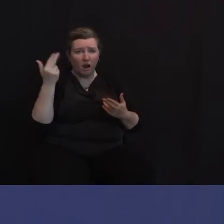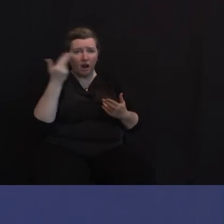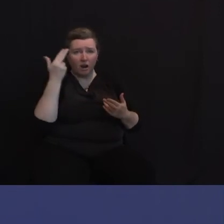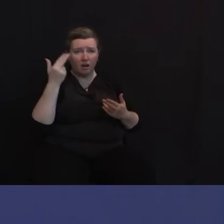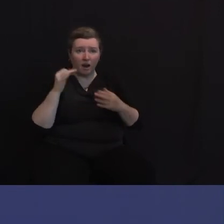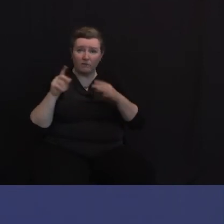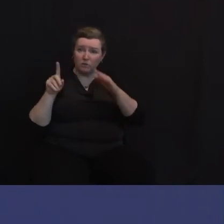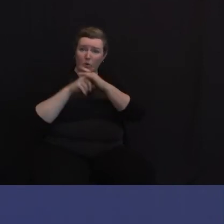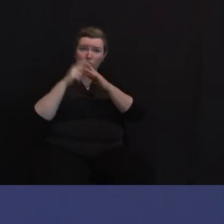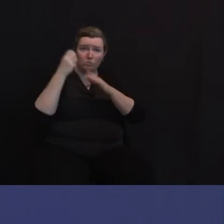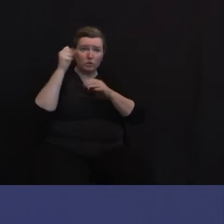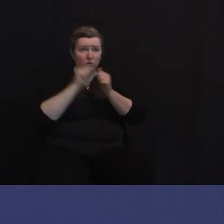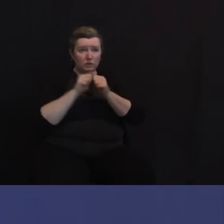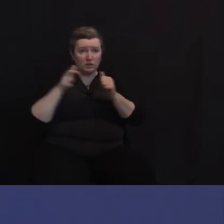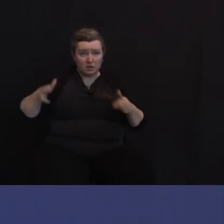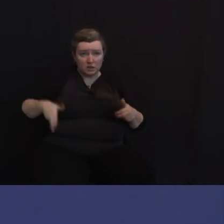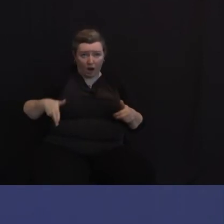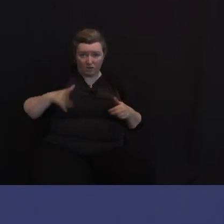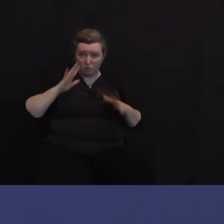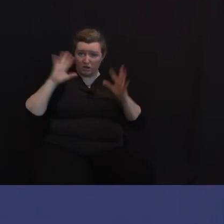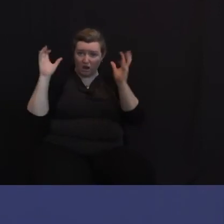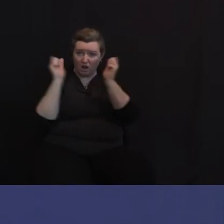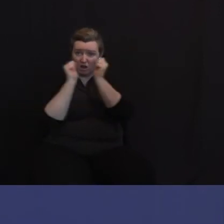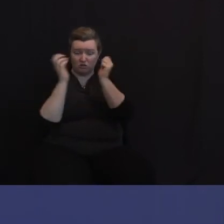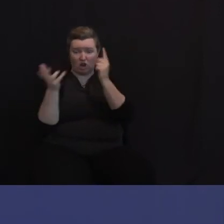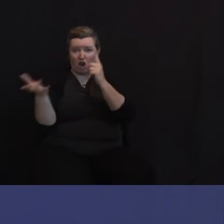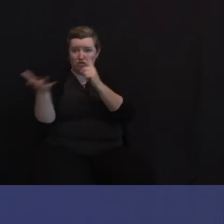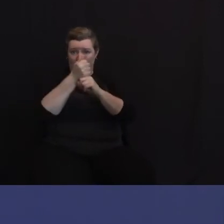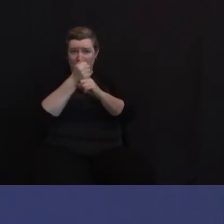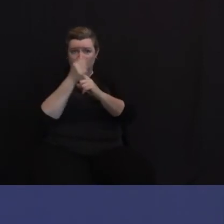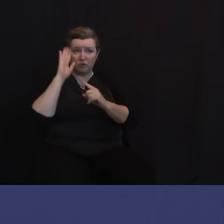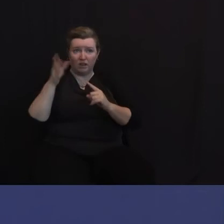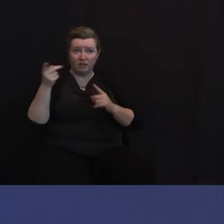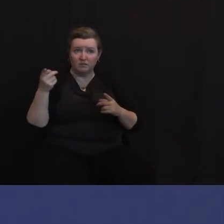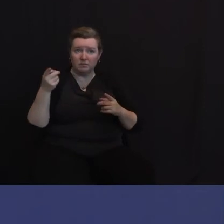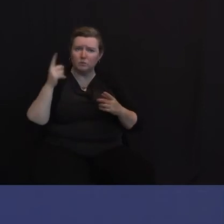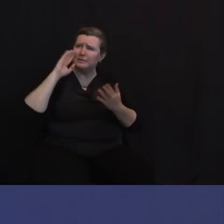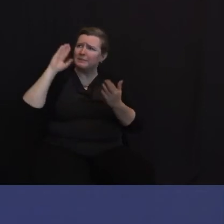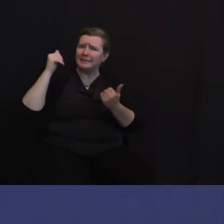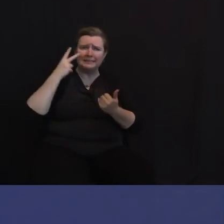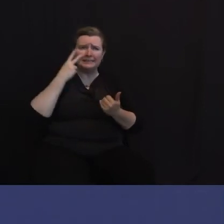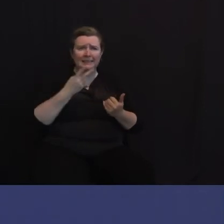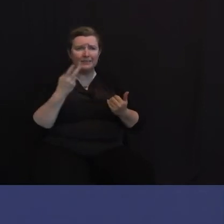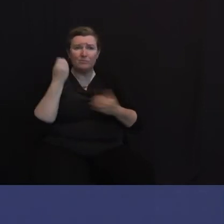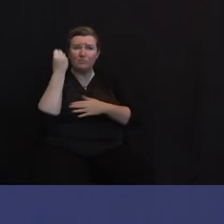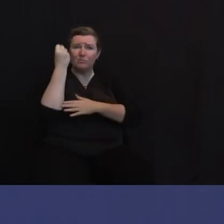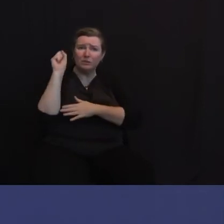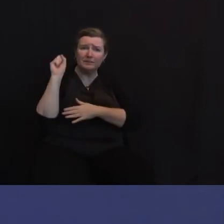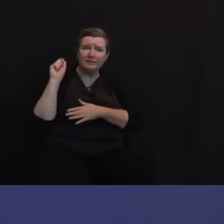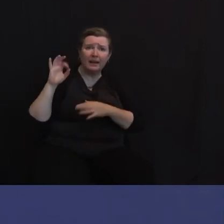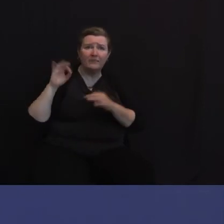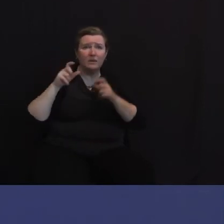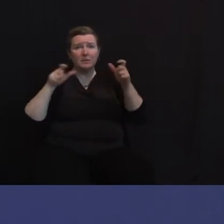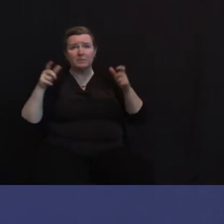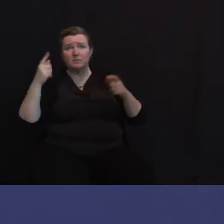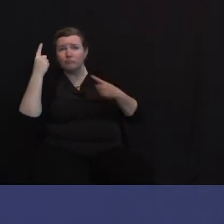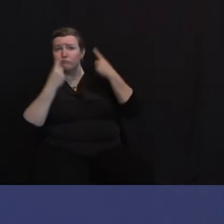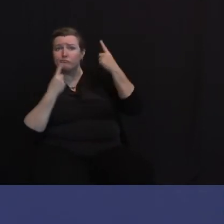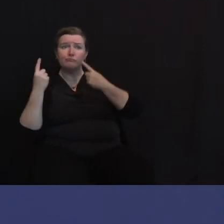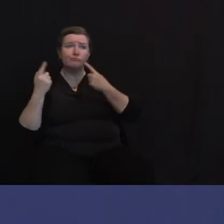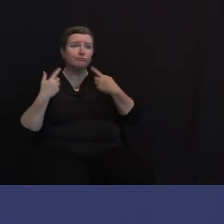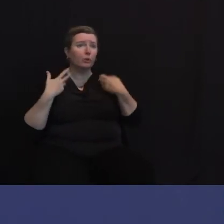permit. Governor, what are you expecting to see? And what do you want people who might be considering getting involved